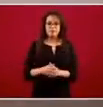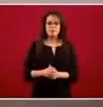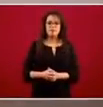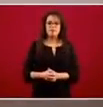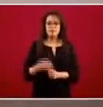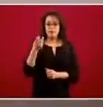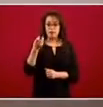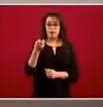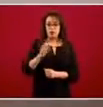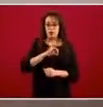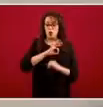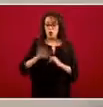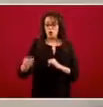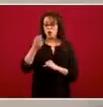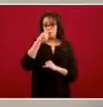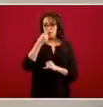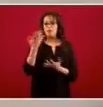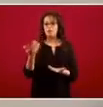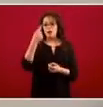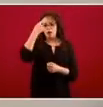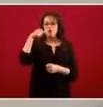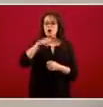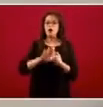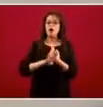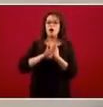last medication